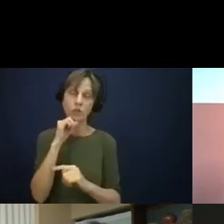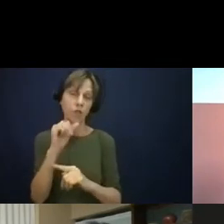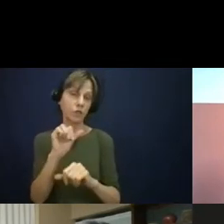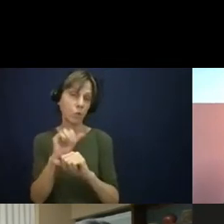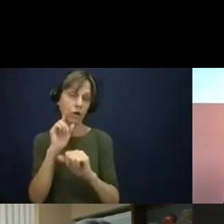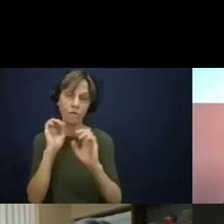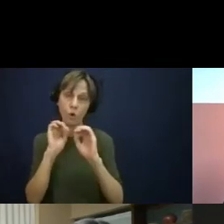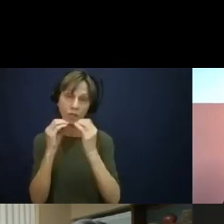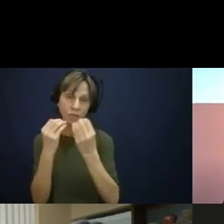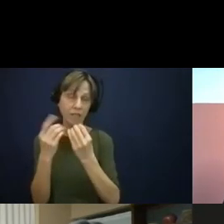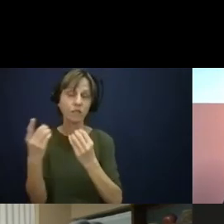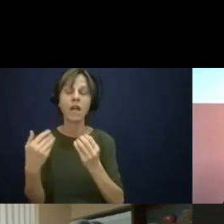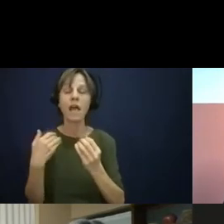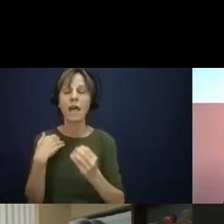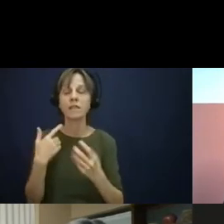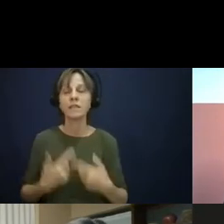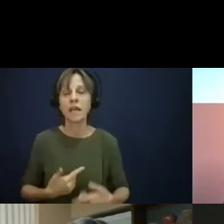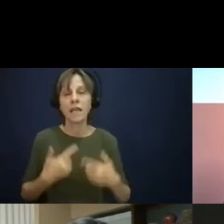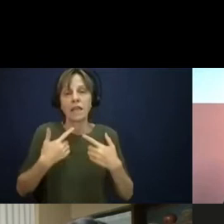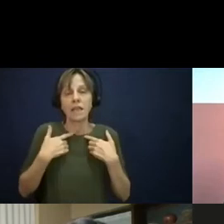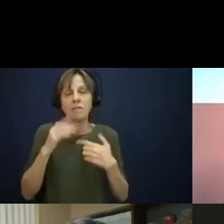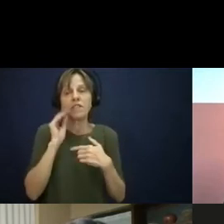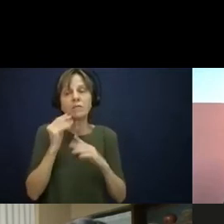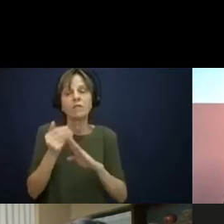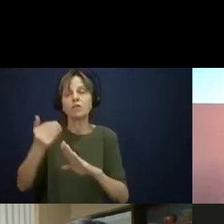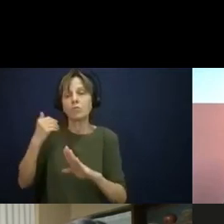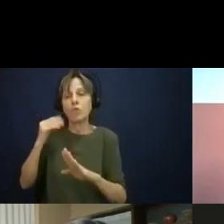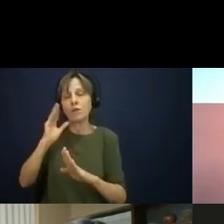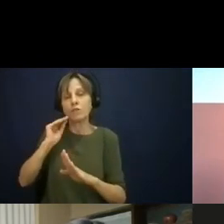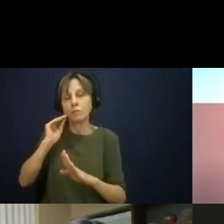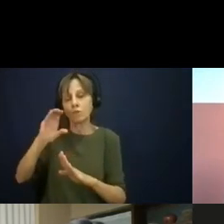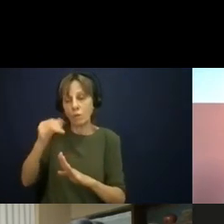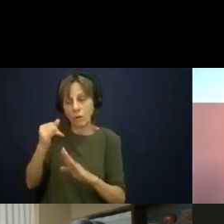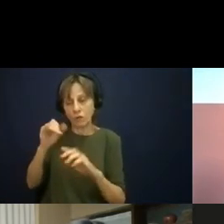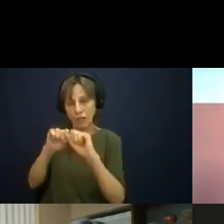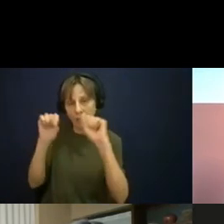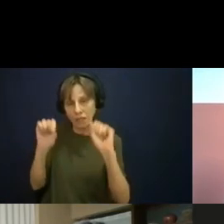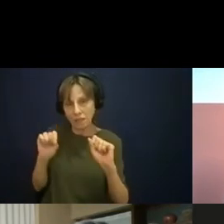and has lived experience, prior experience in the criminal justice system, living with a mental health